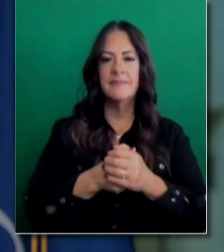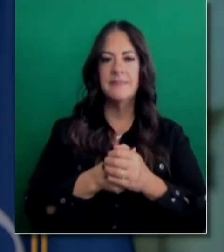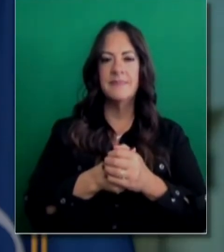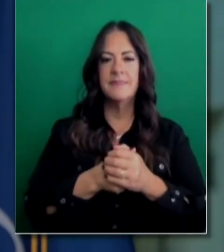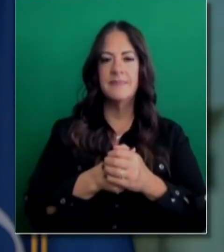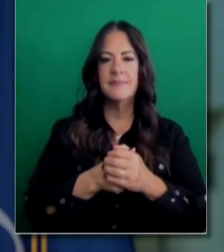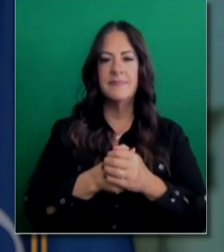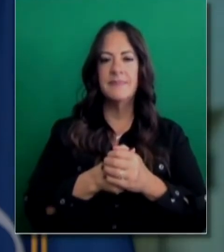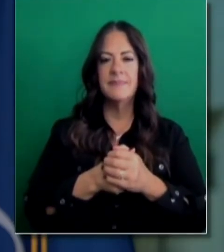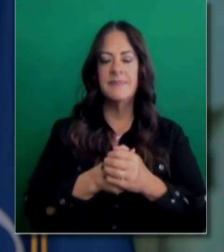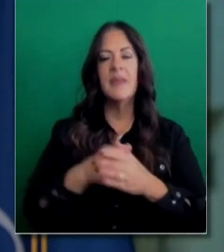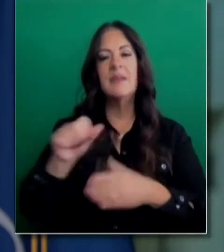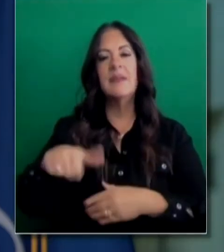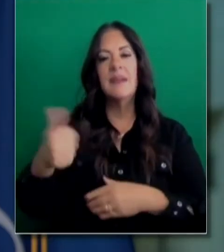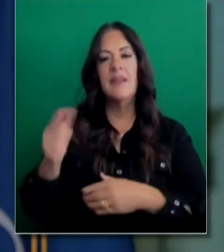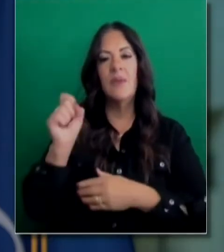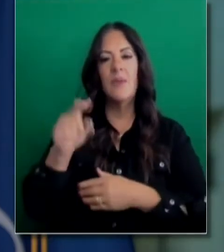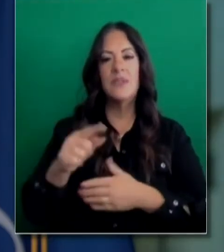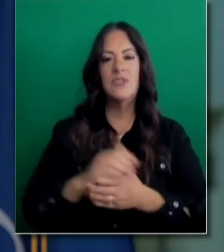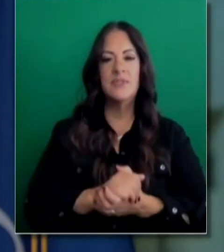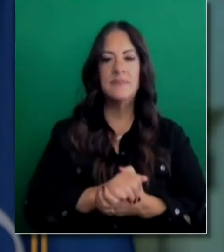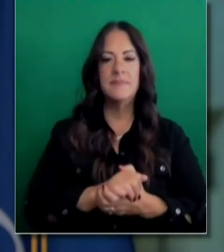John Park, Sacramento Bee.